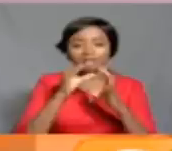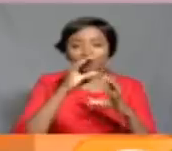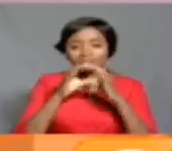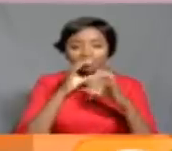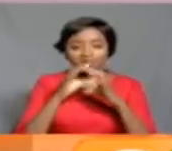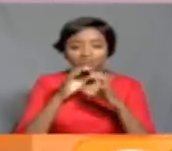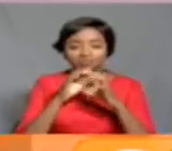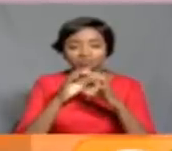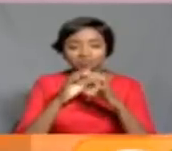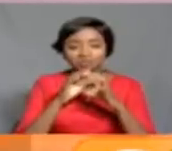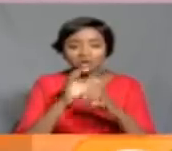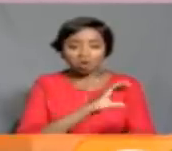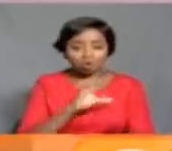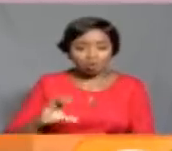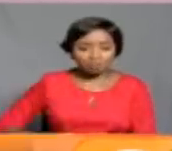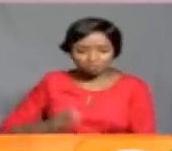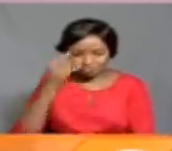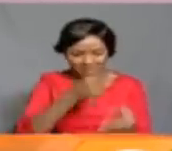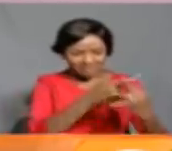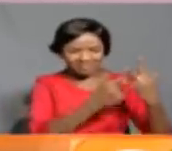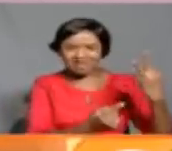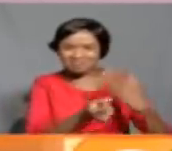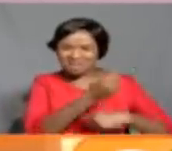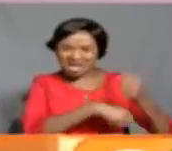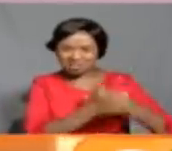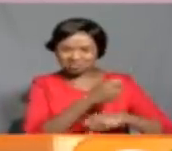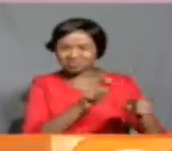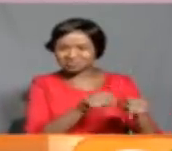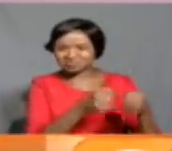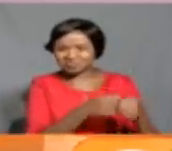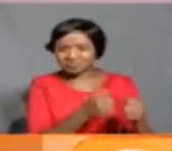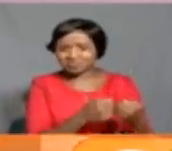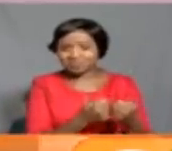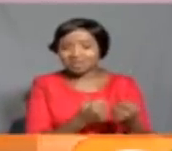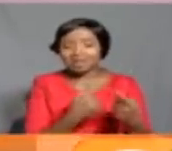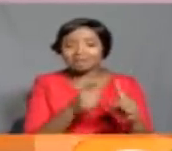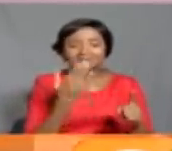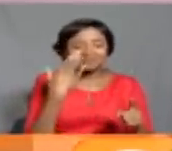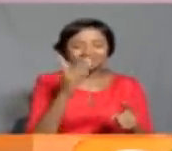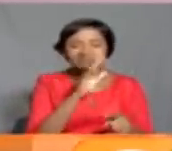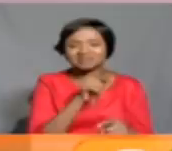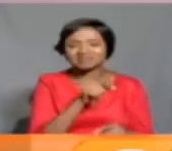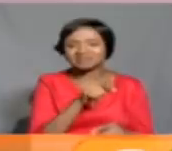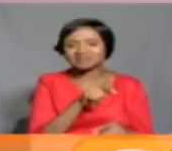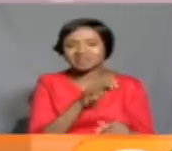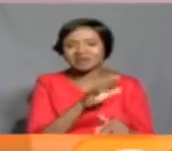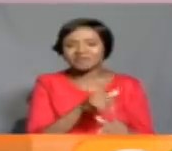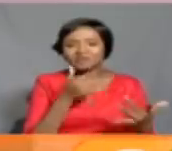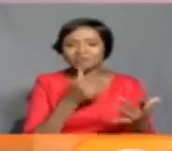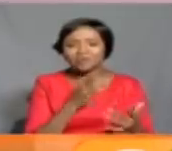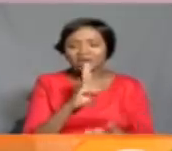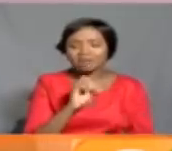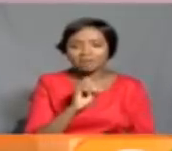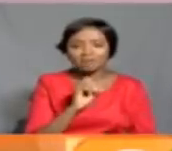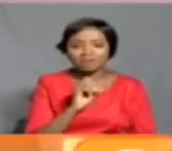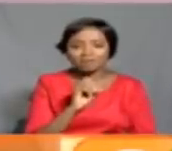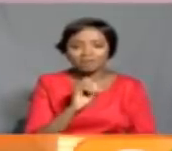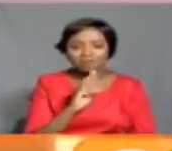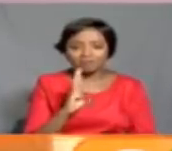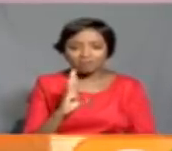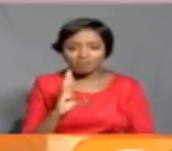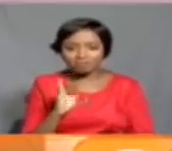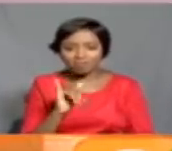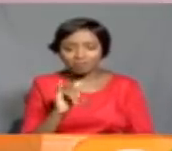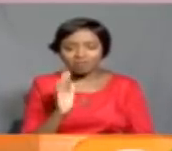because they had done certain things which were not specified. Turned out it was related to their coverage of Bobby Wine mm-hmm. and this whole